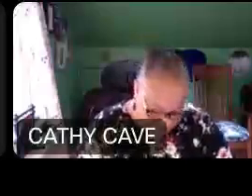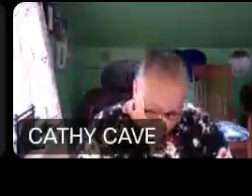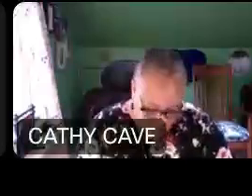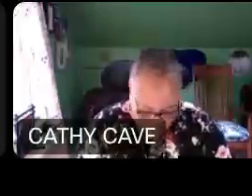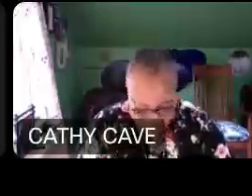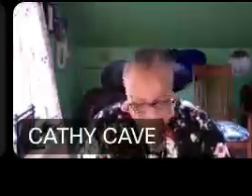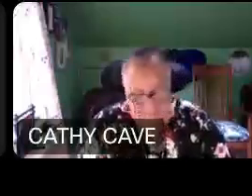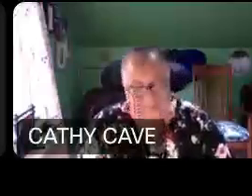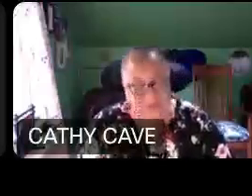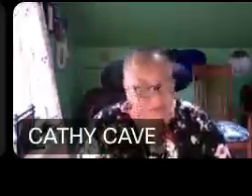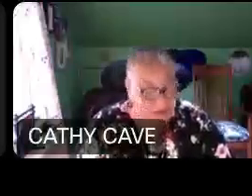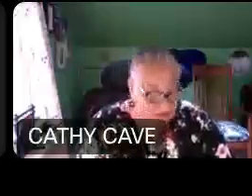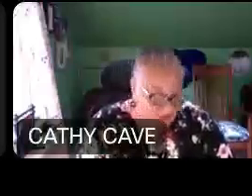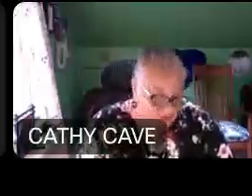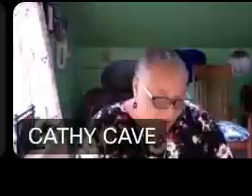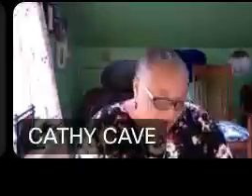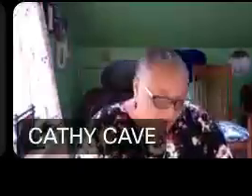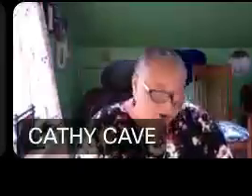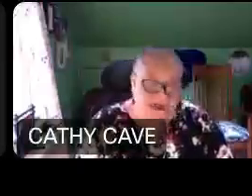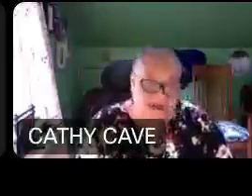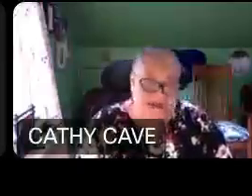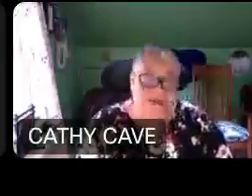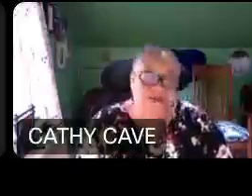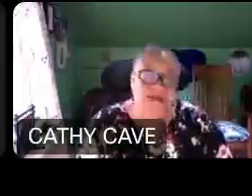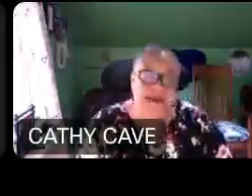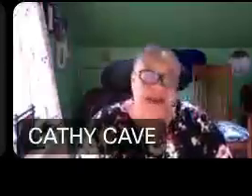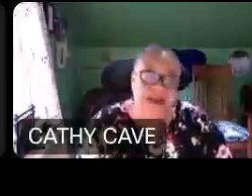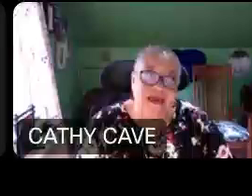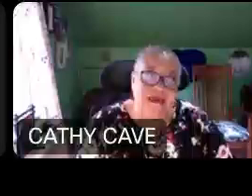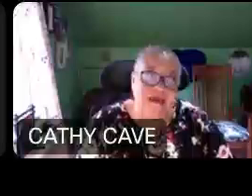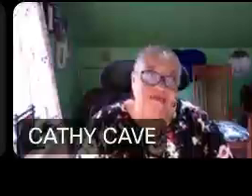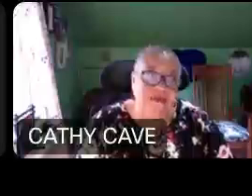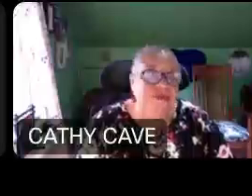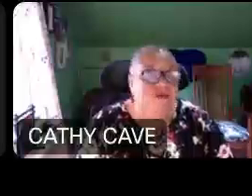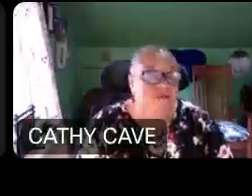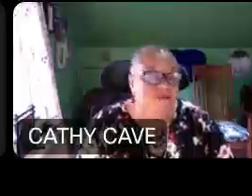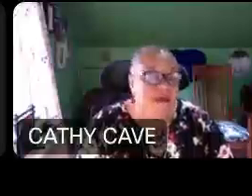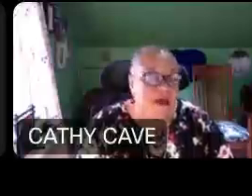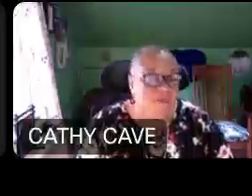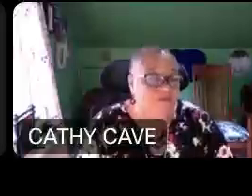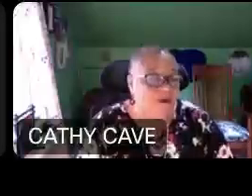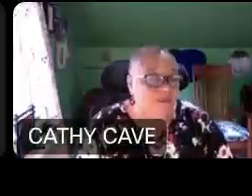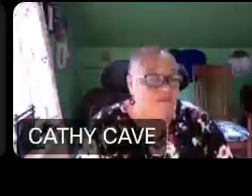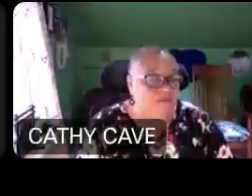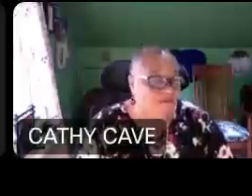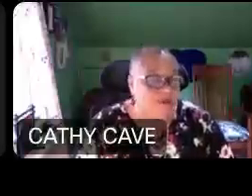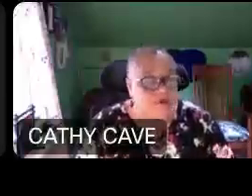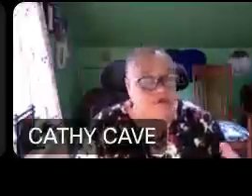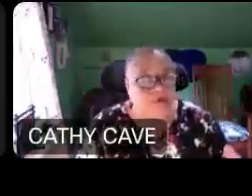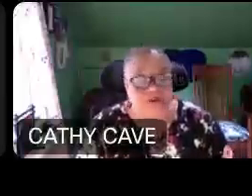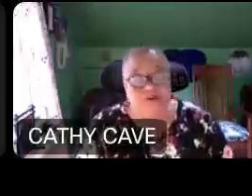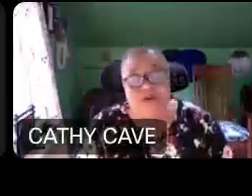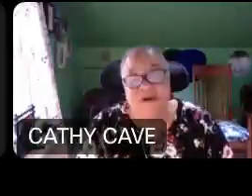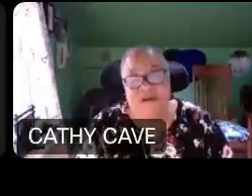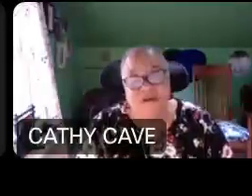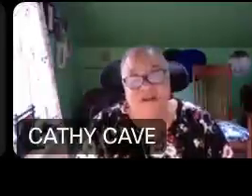violence program. So as part of their process was that they reached out for some help from folks who